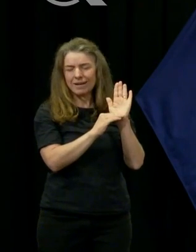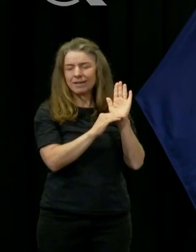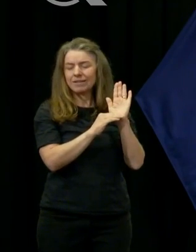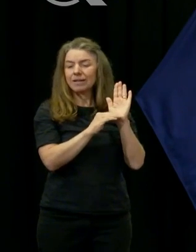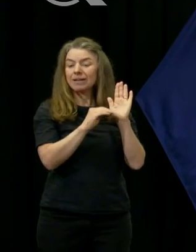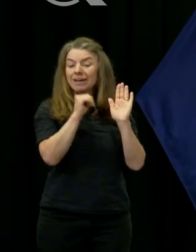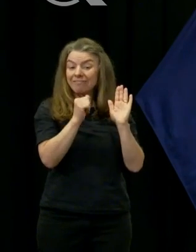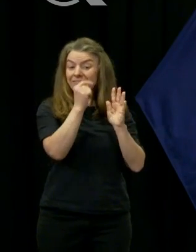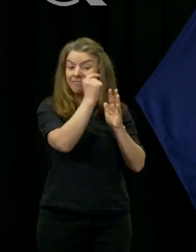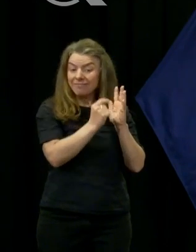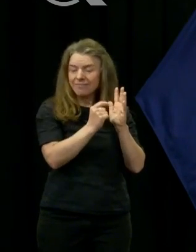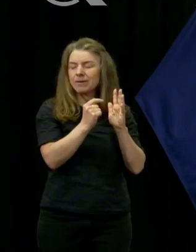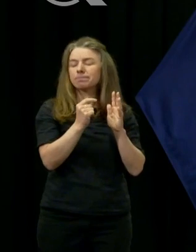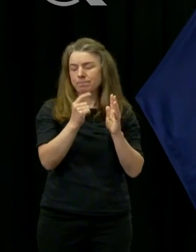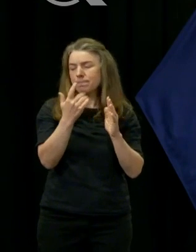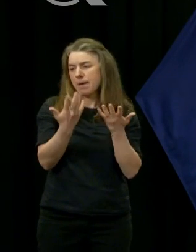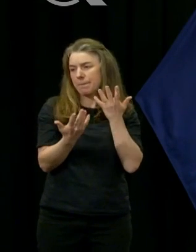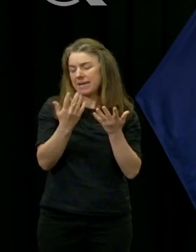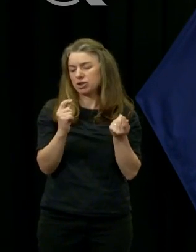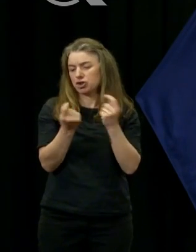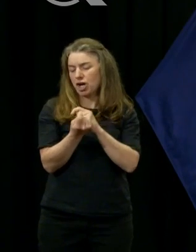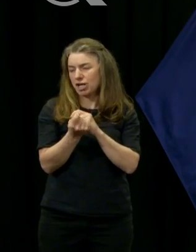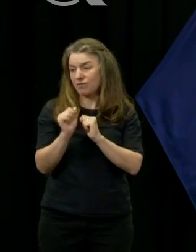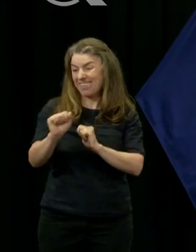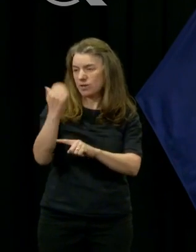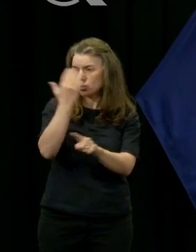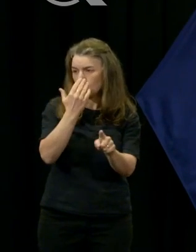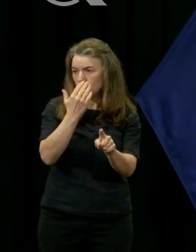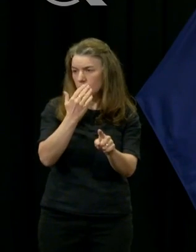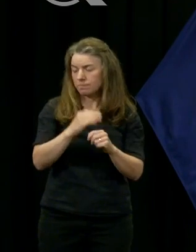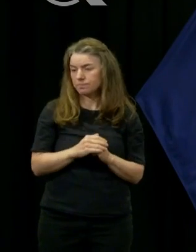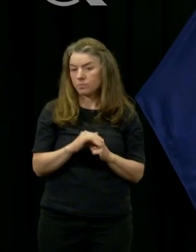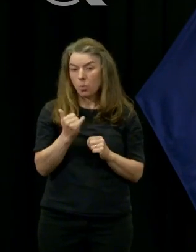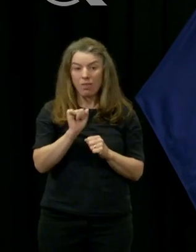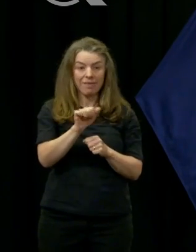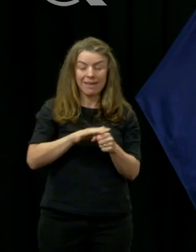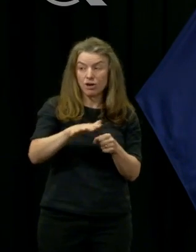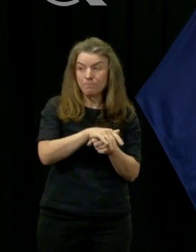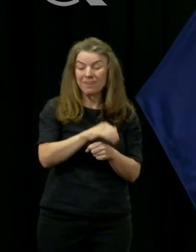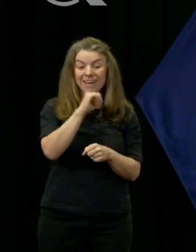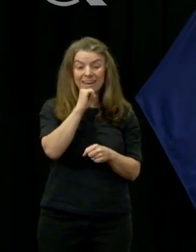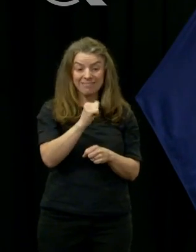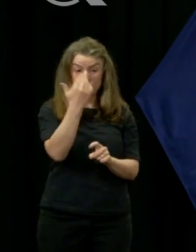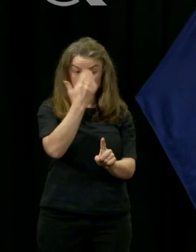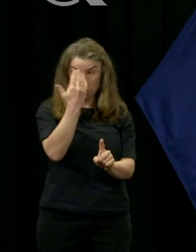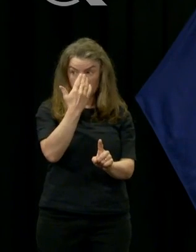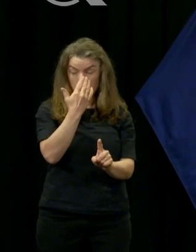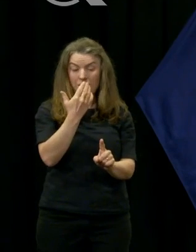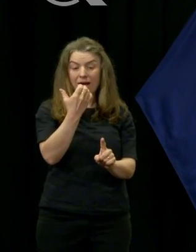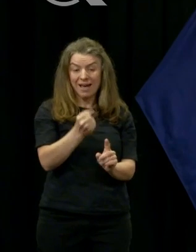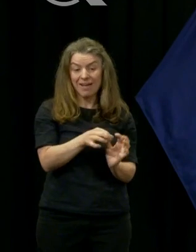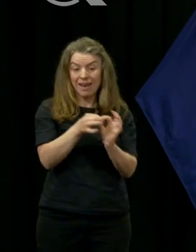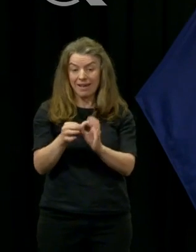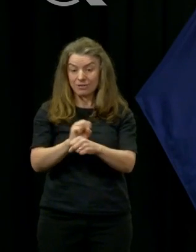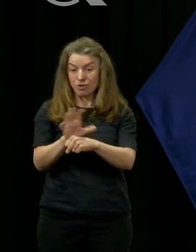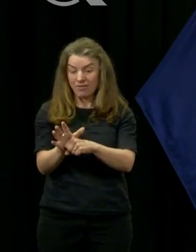will change for their school in their area. And so in alert level 2, if there is a case attached to a school, the school will close.